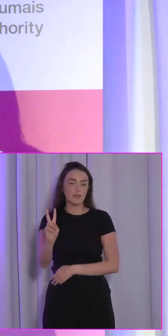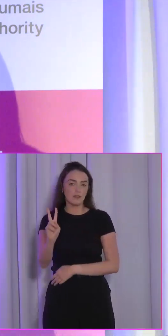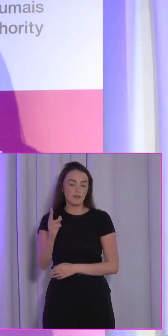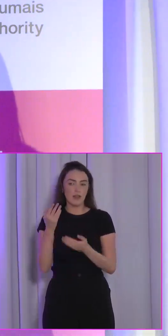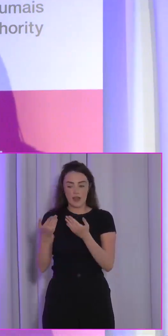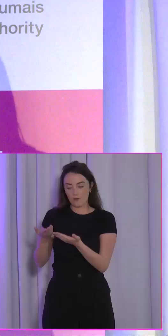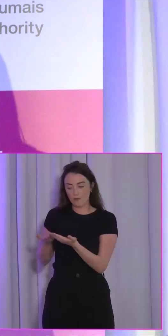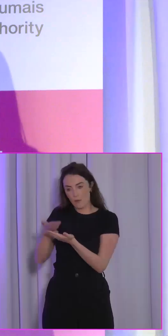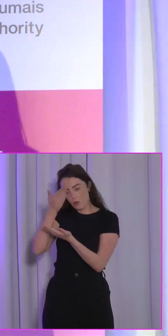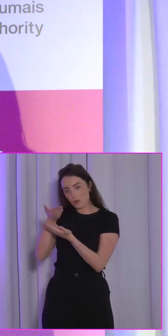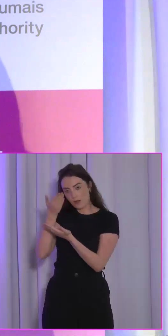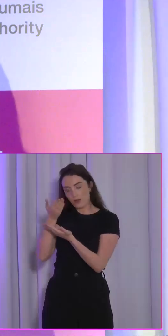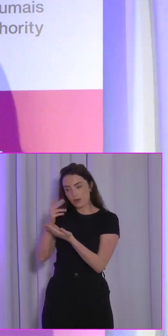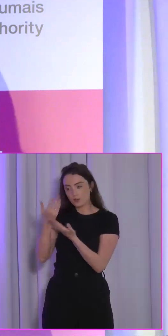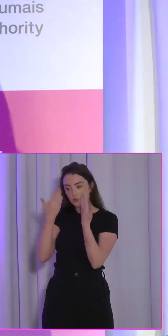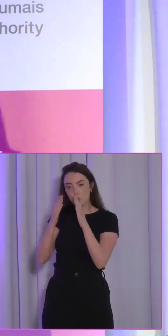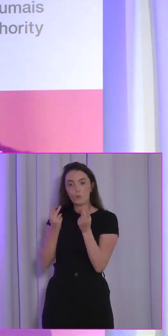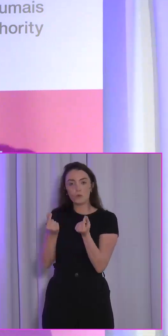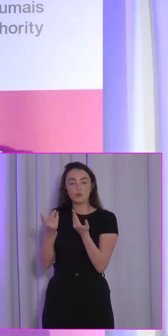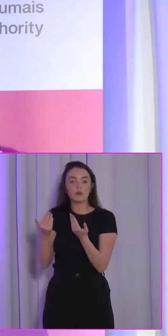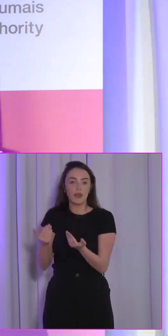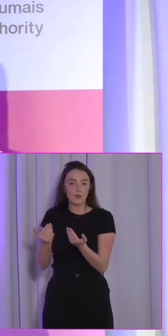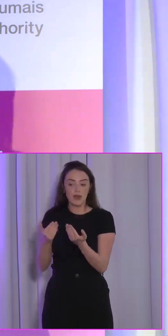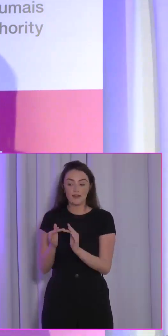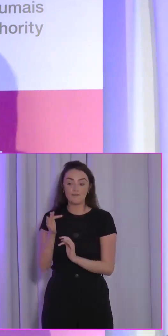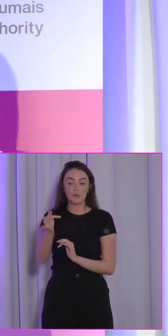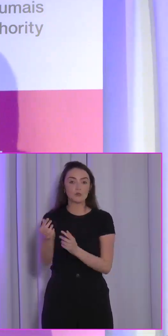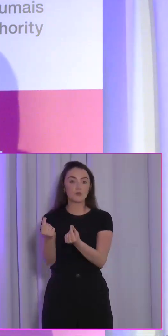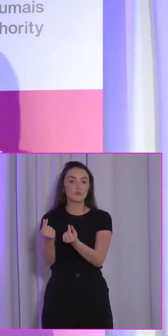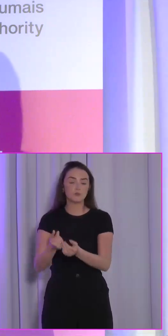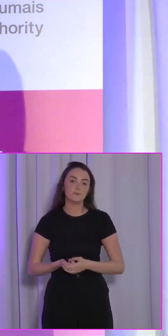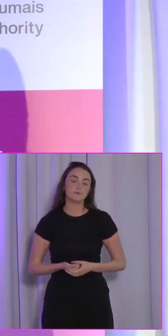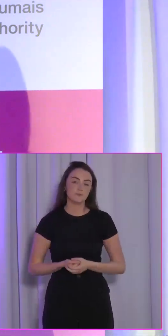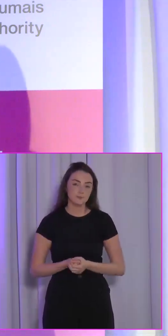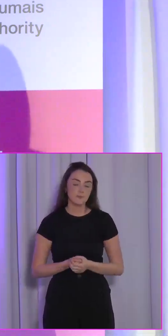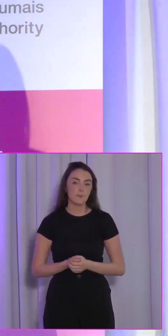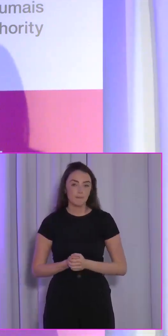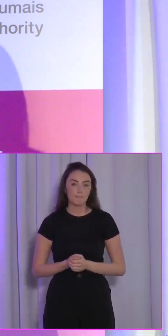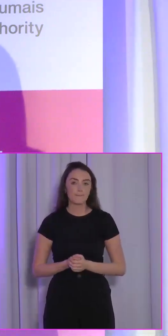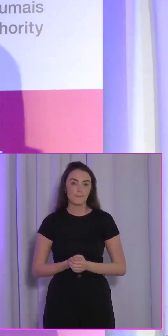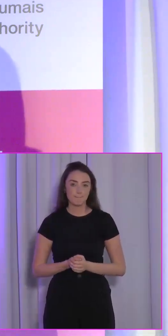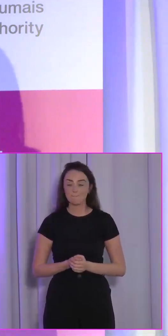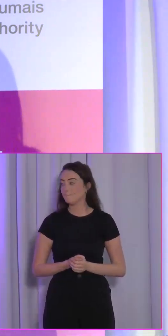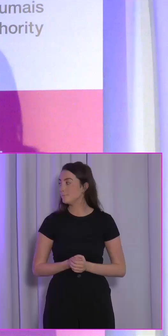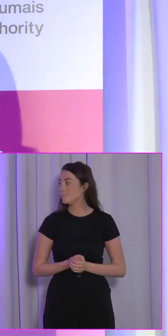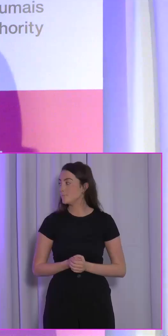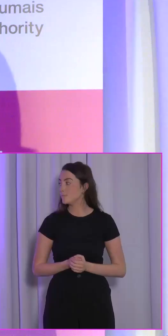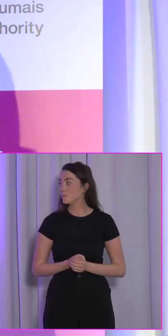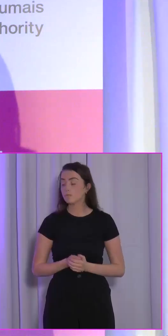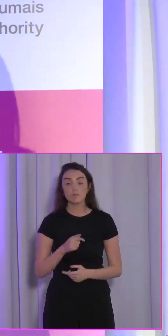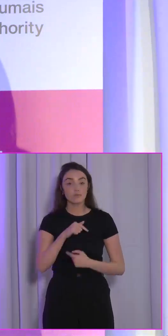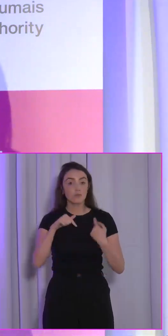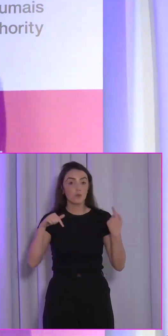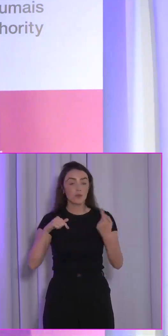that learning is informing what we're doing now and what we're going to be doing in the future. So Coimisiún Meán